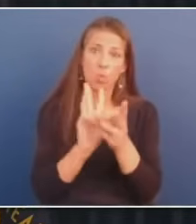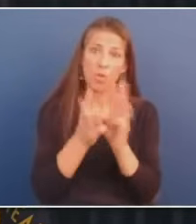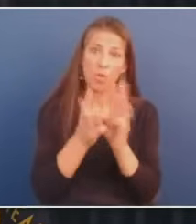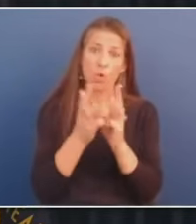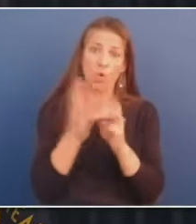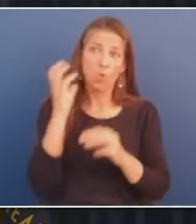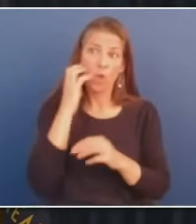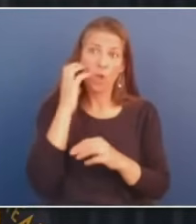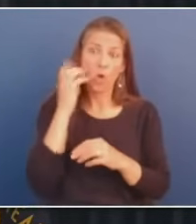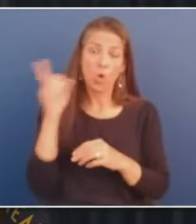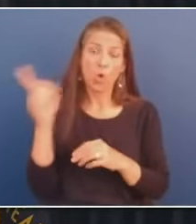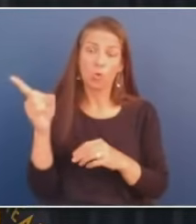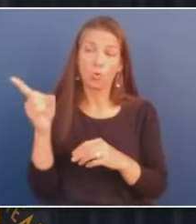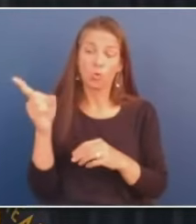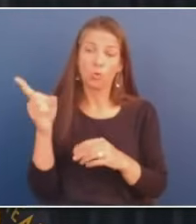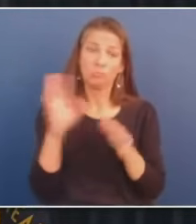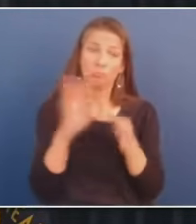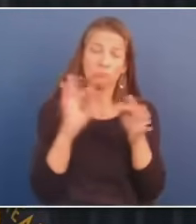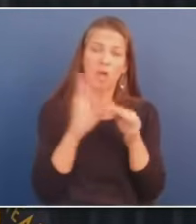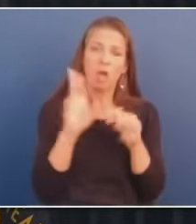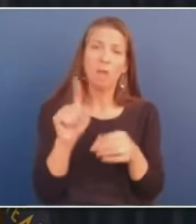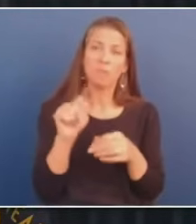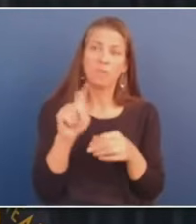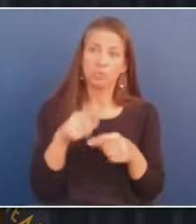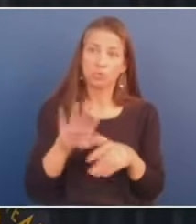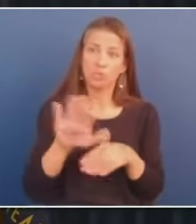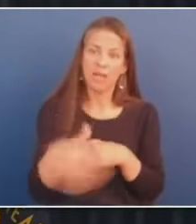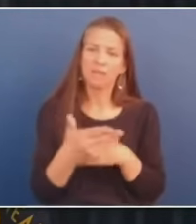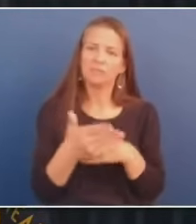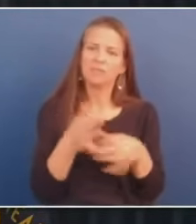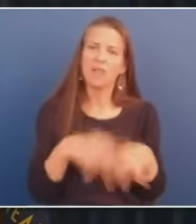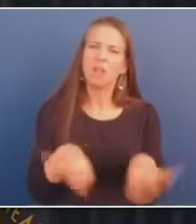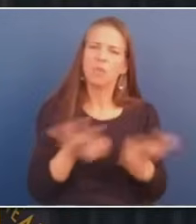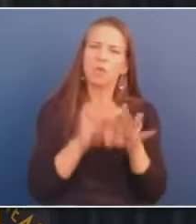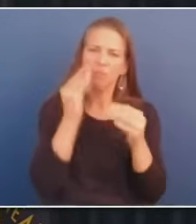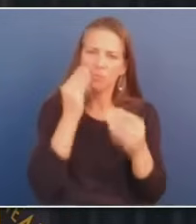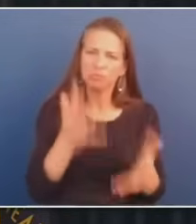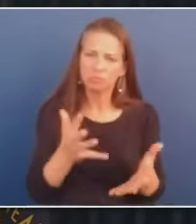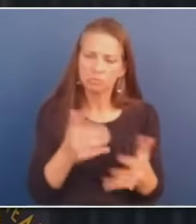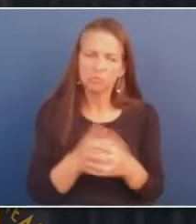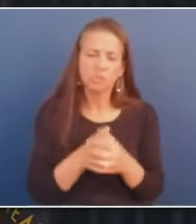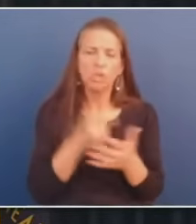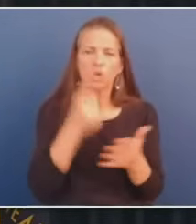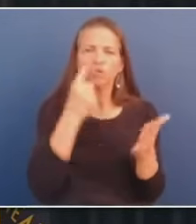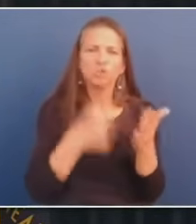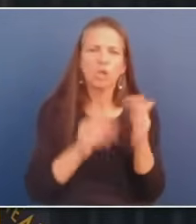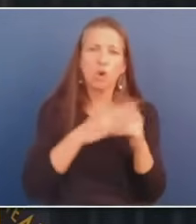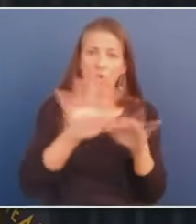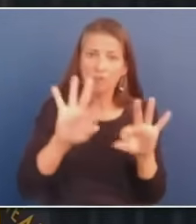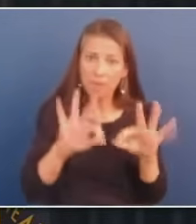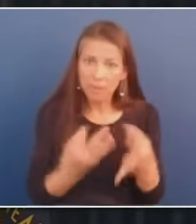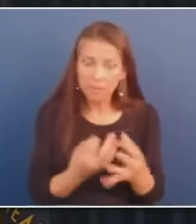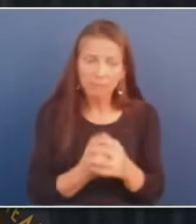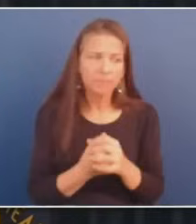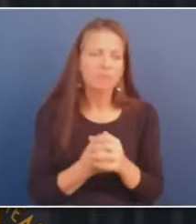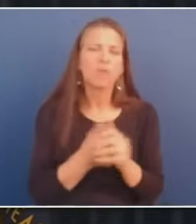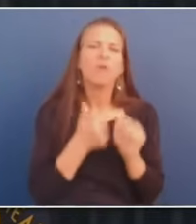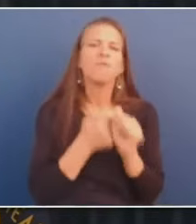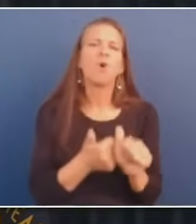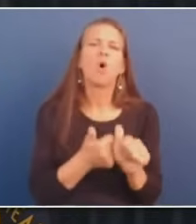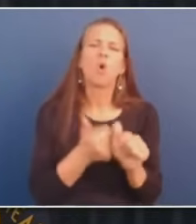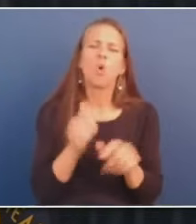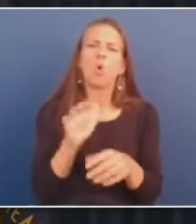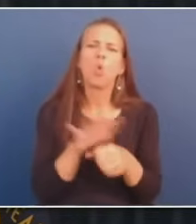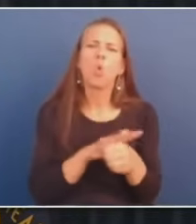to updates throughout the night while you're sleeping. Check on your loved ones and follow the local guidance. It